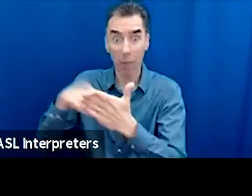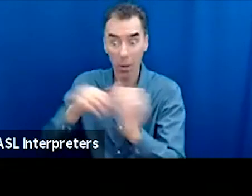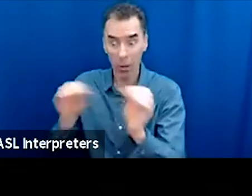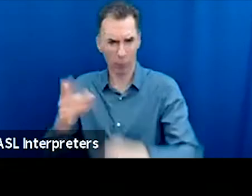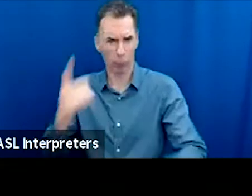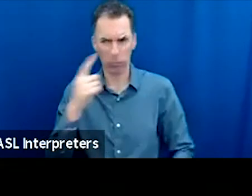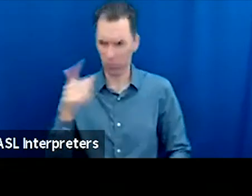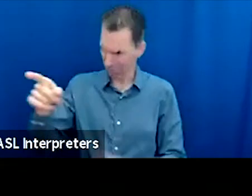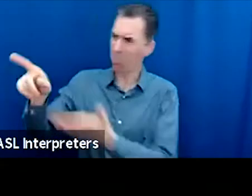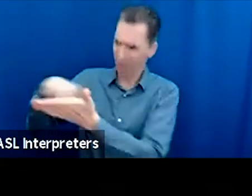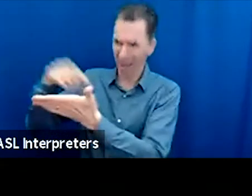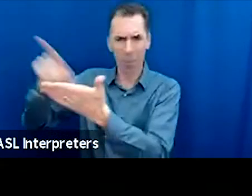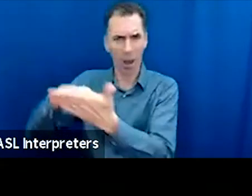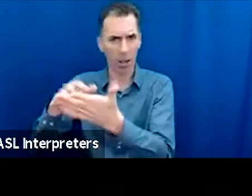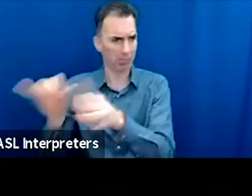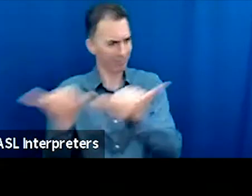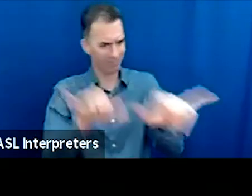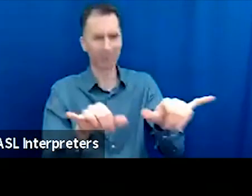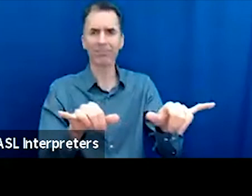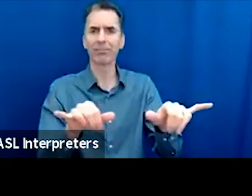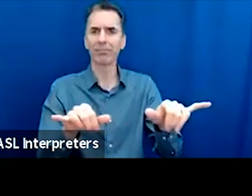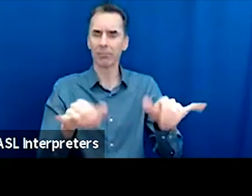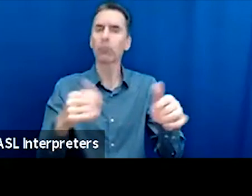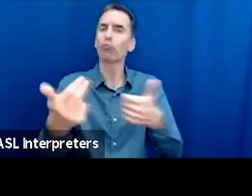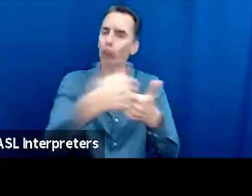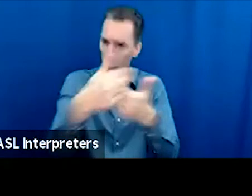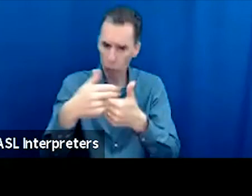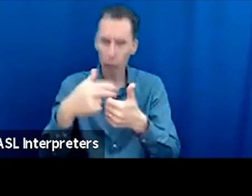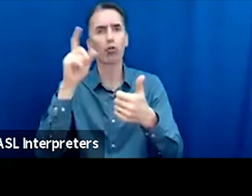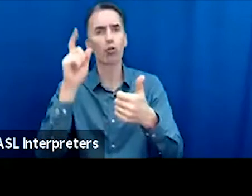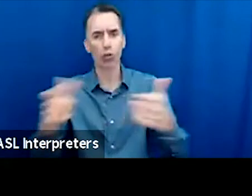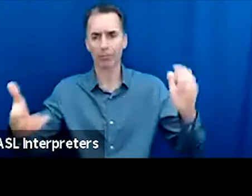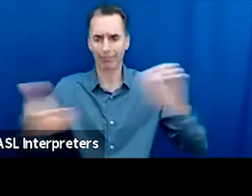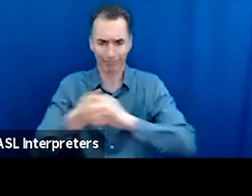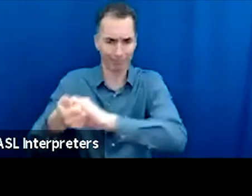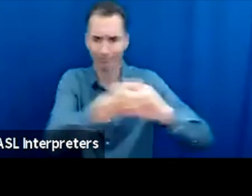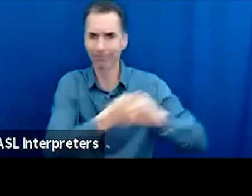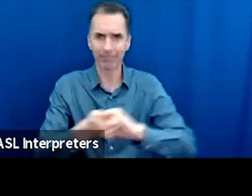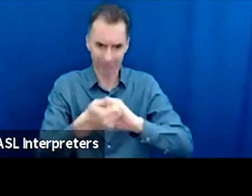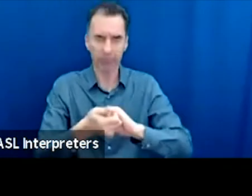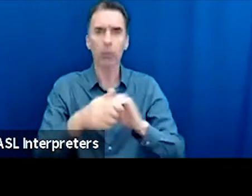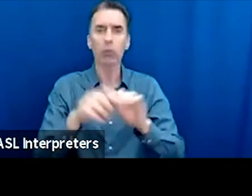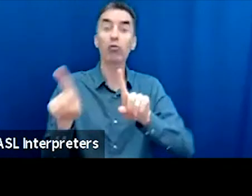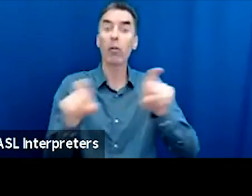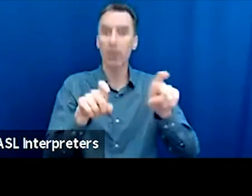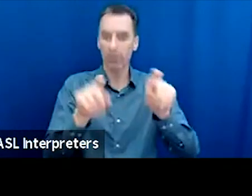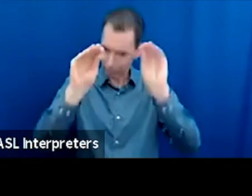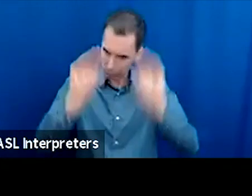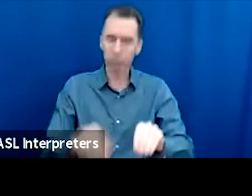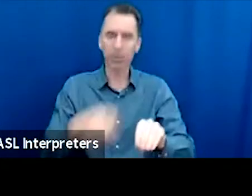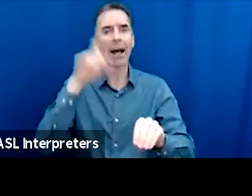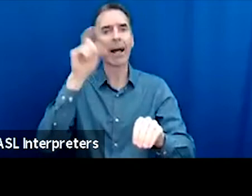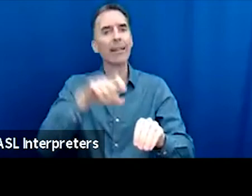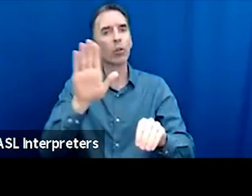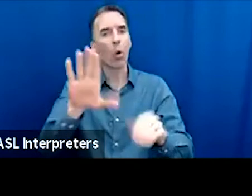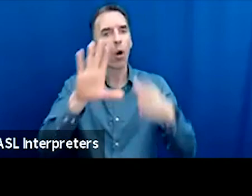So please join us and get organized. Fill out those surveys because we need that data and we need your support